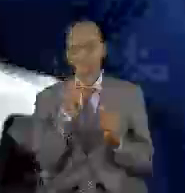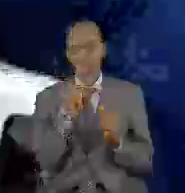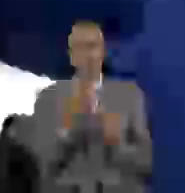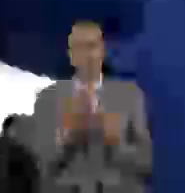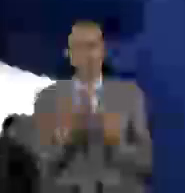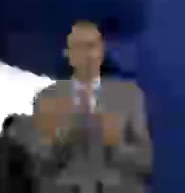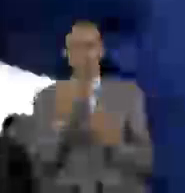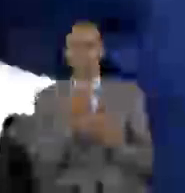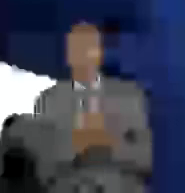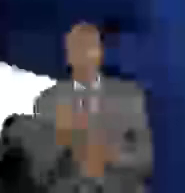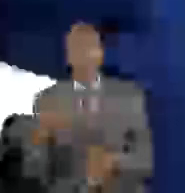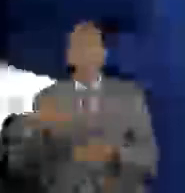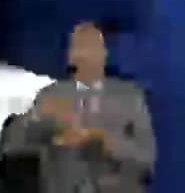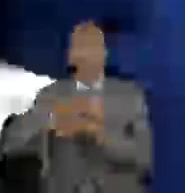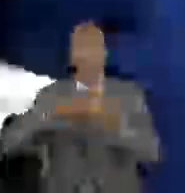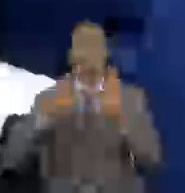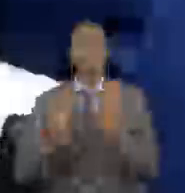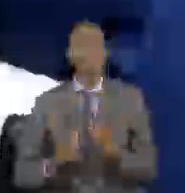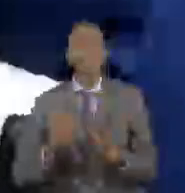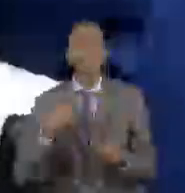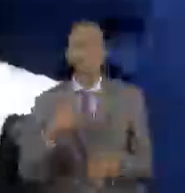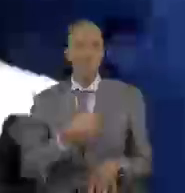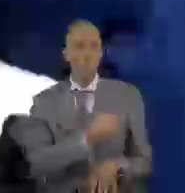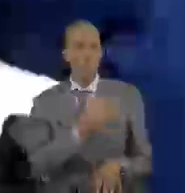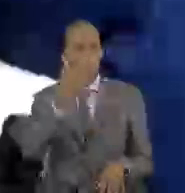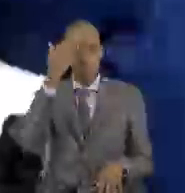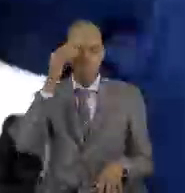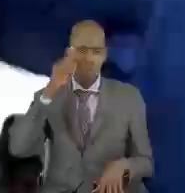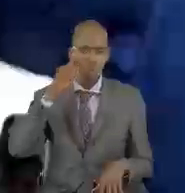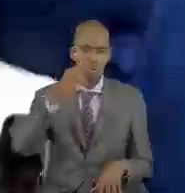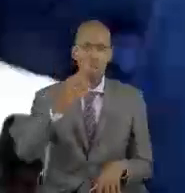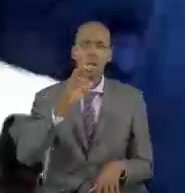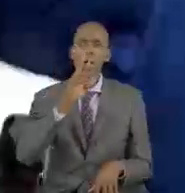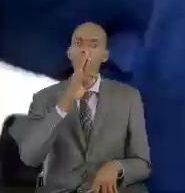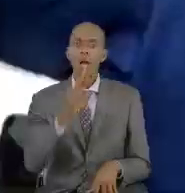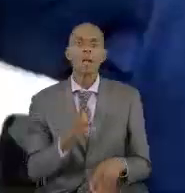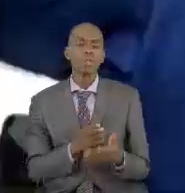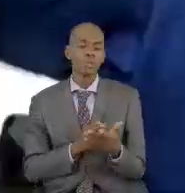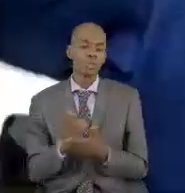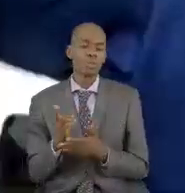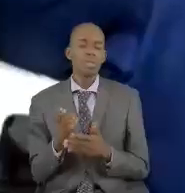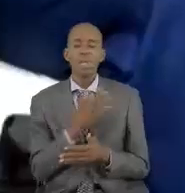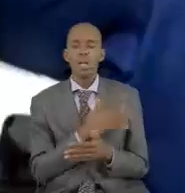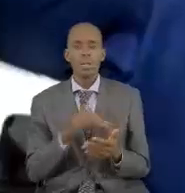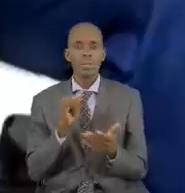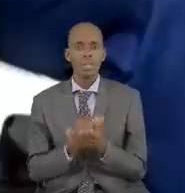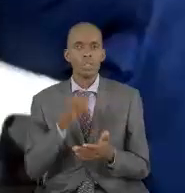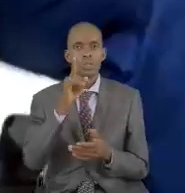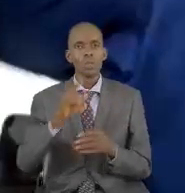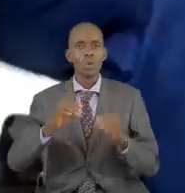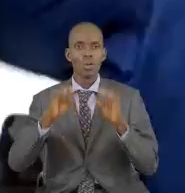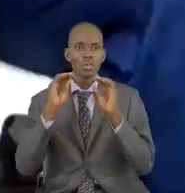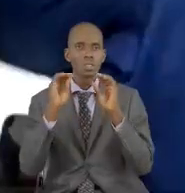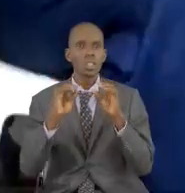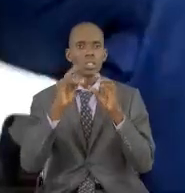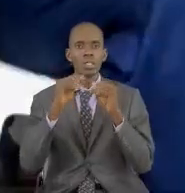that thou art true, and that thou teachest the way of God